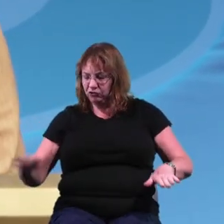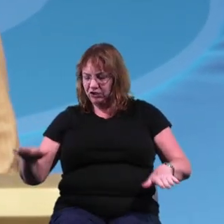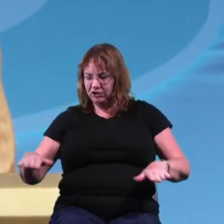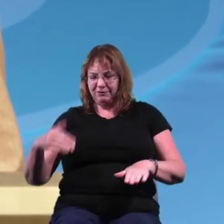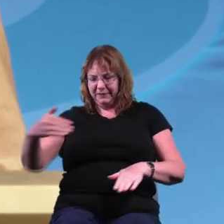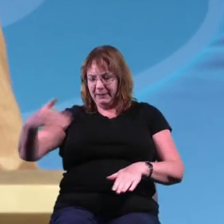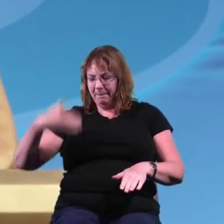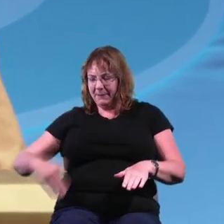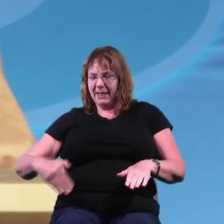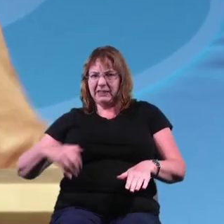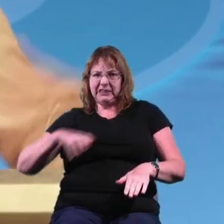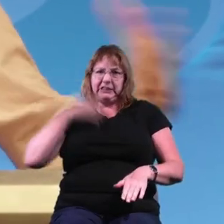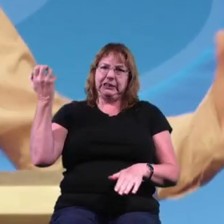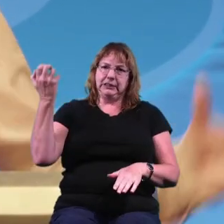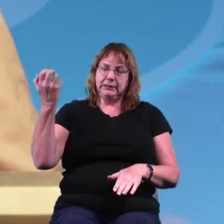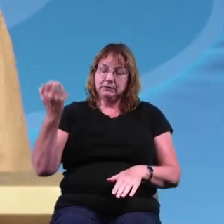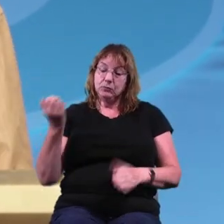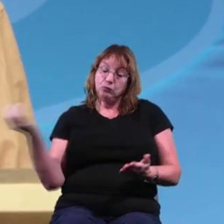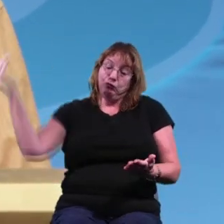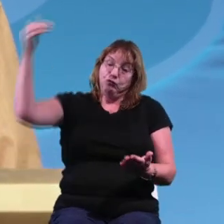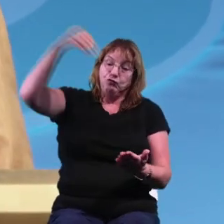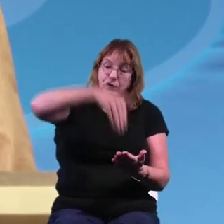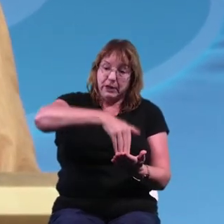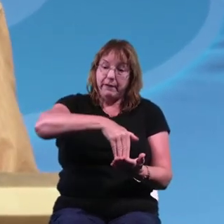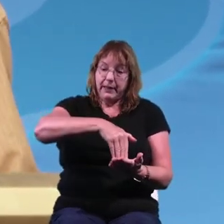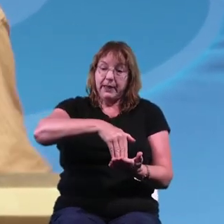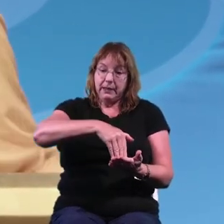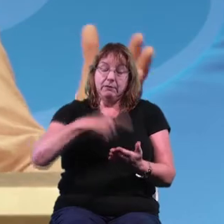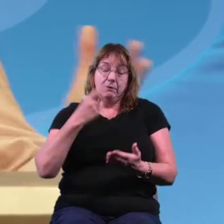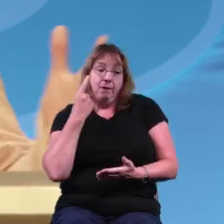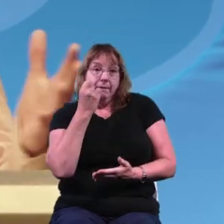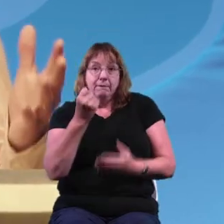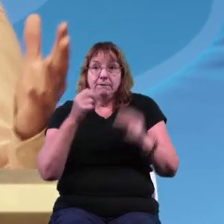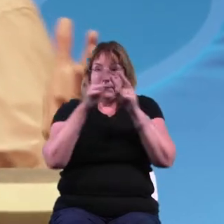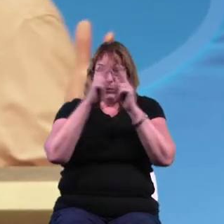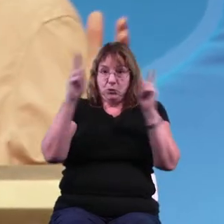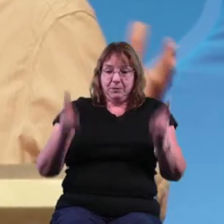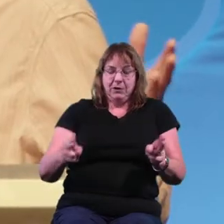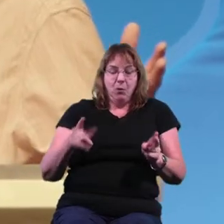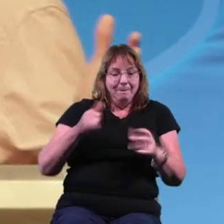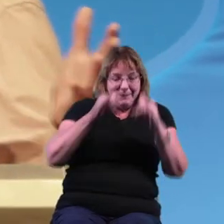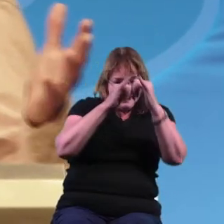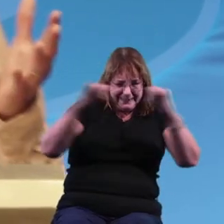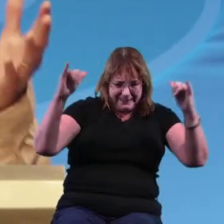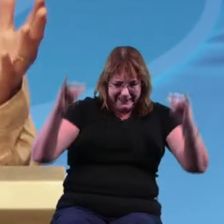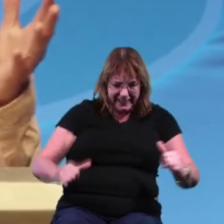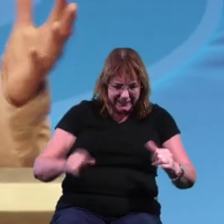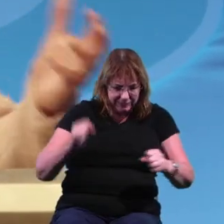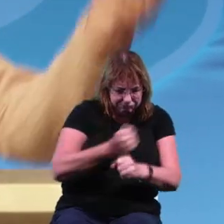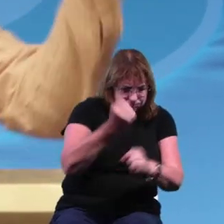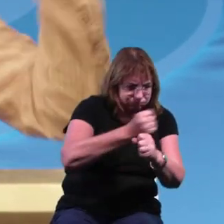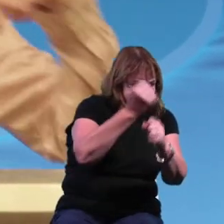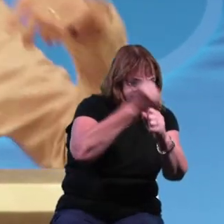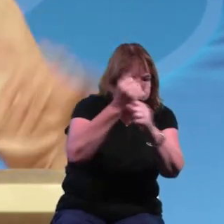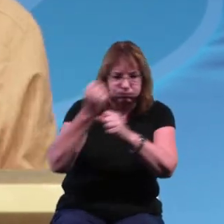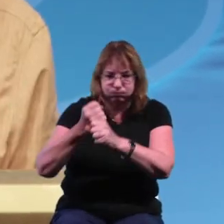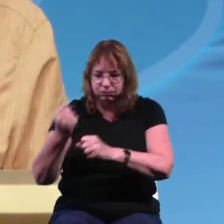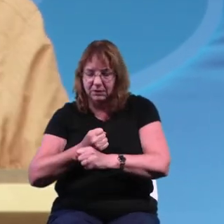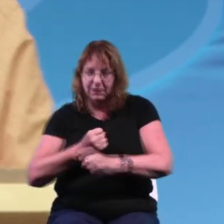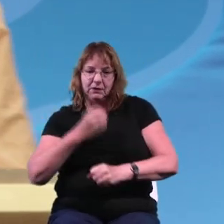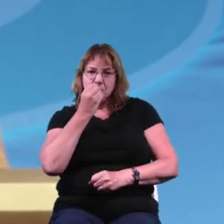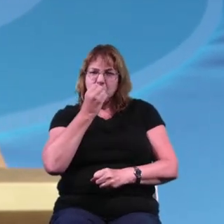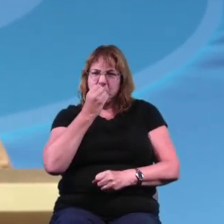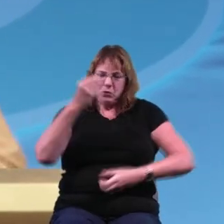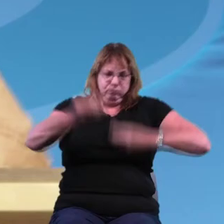seat. And you arrived, you've found your accommodation, perhaps you've put up your tent in the rain, you've shoveled down